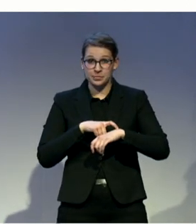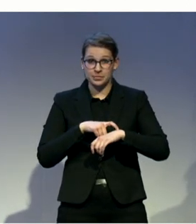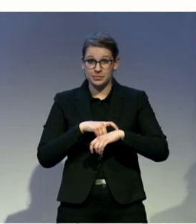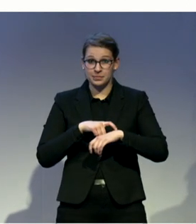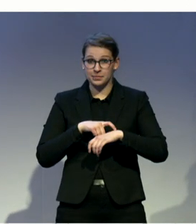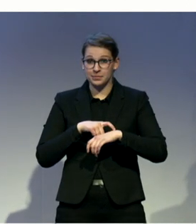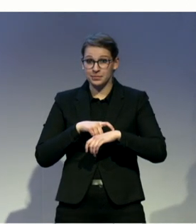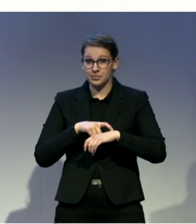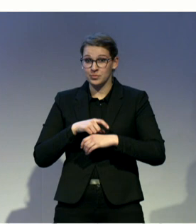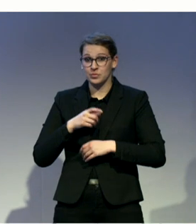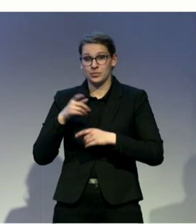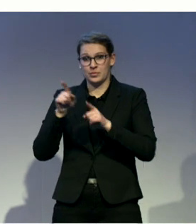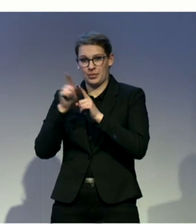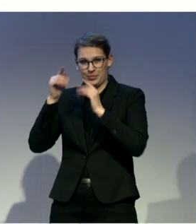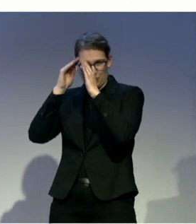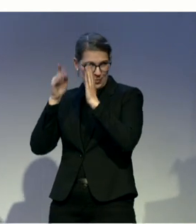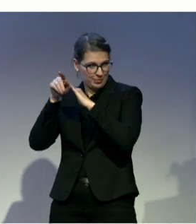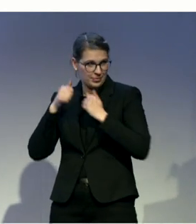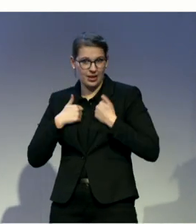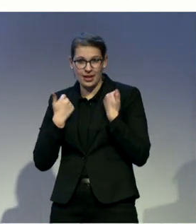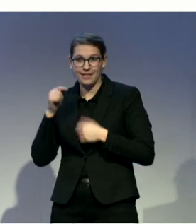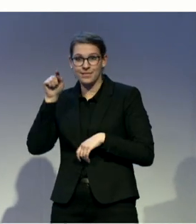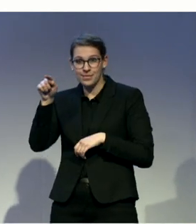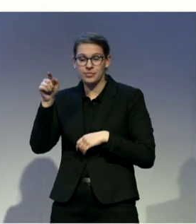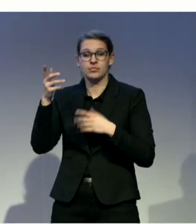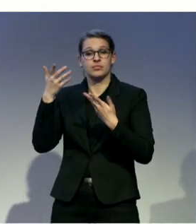these flats and housing.